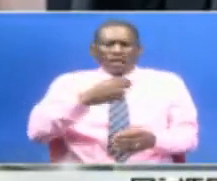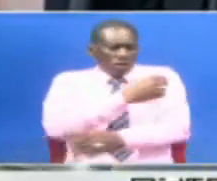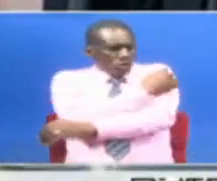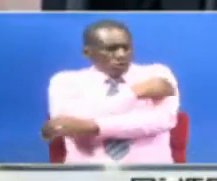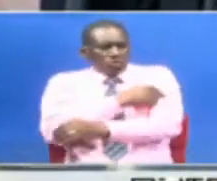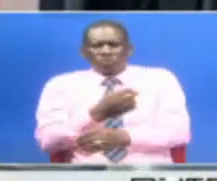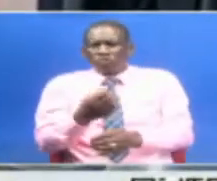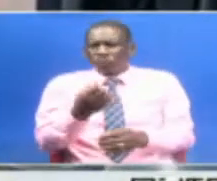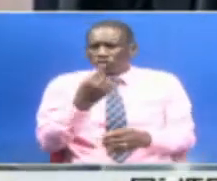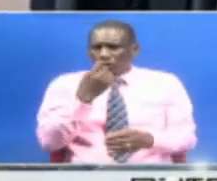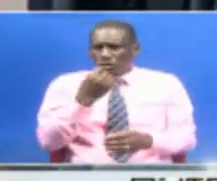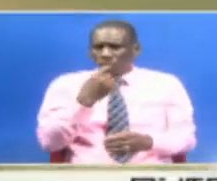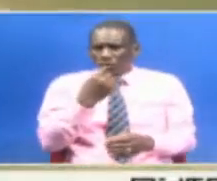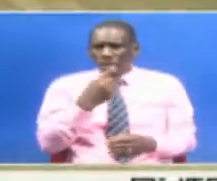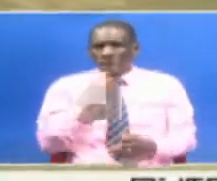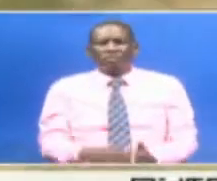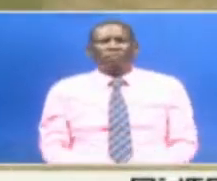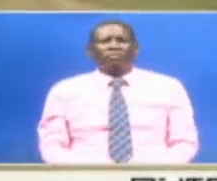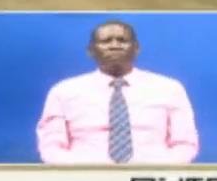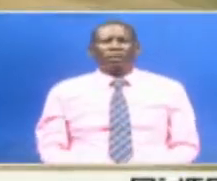care.